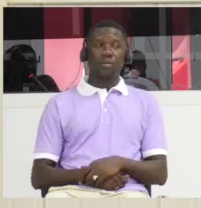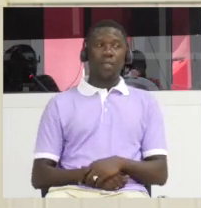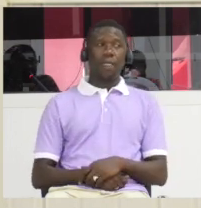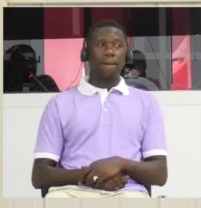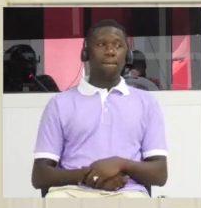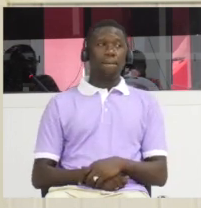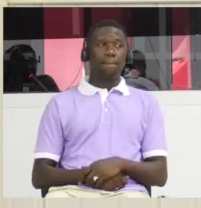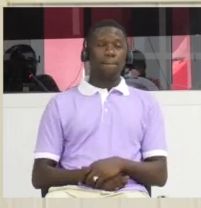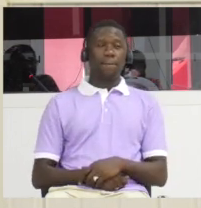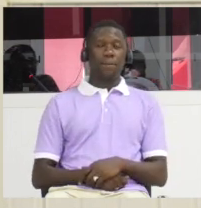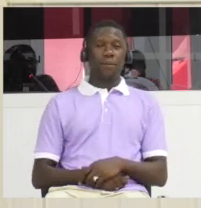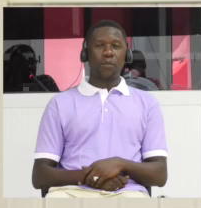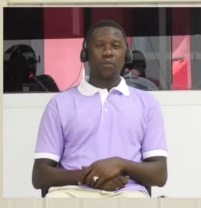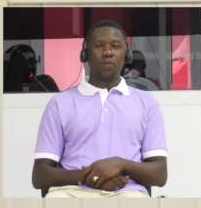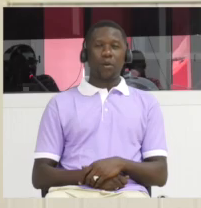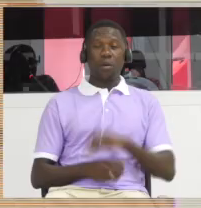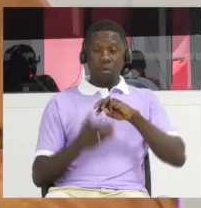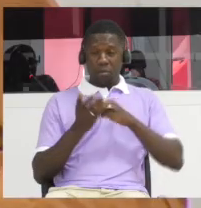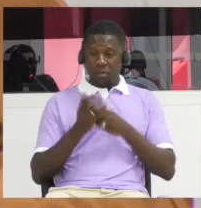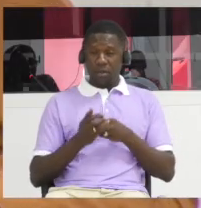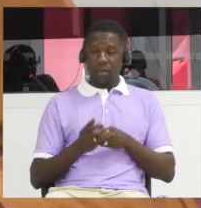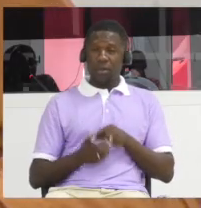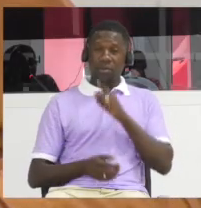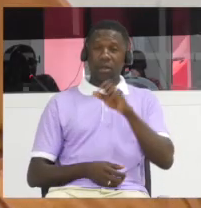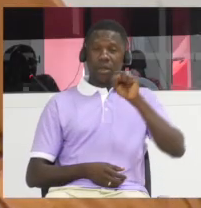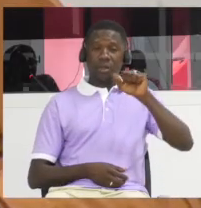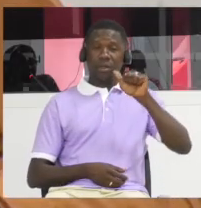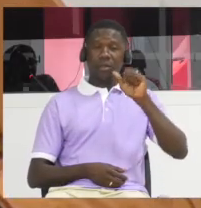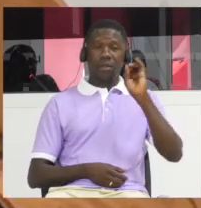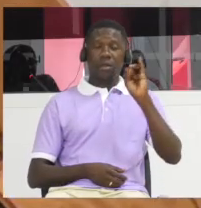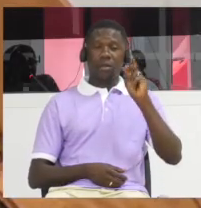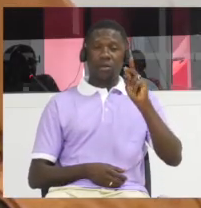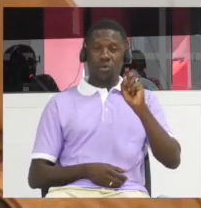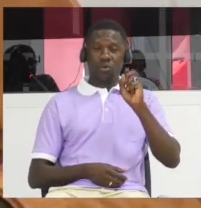In that view, it means Sekou's loyalty to him